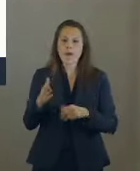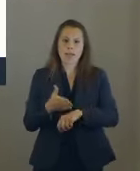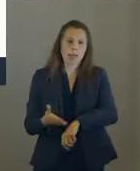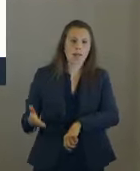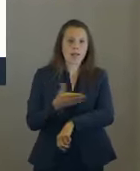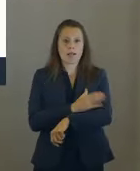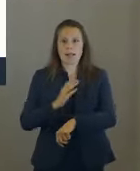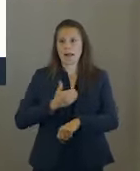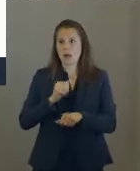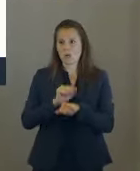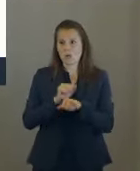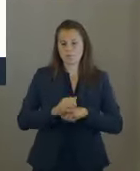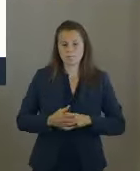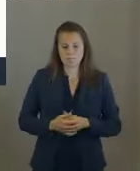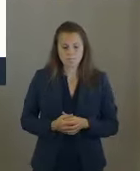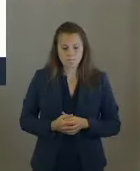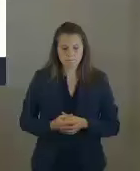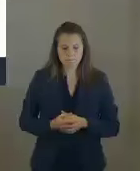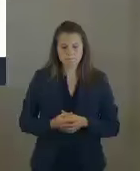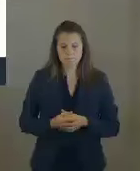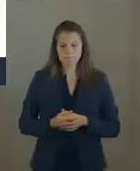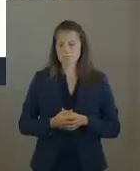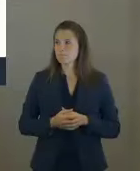the efficiency of our department.